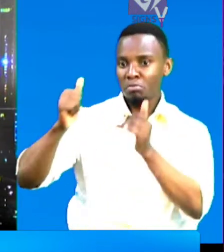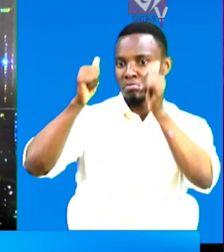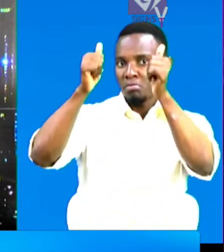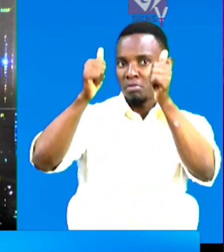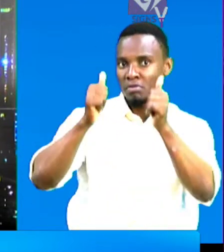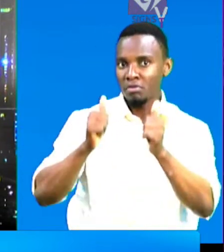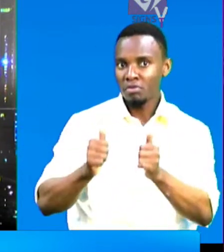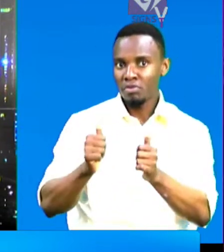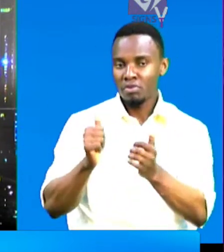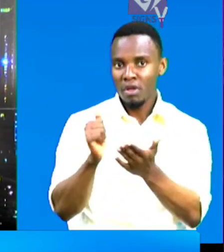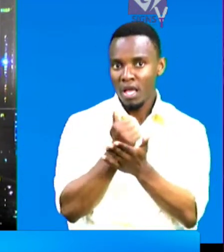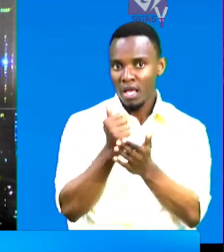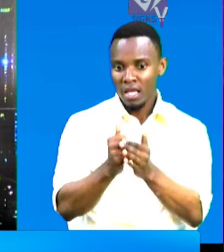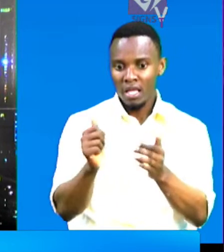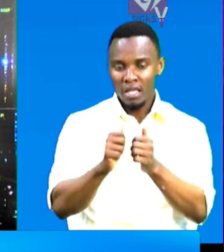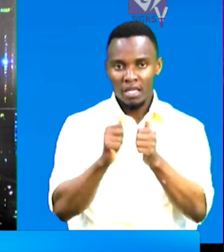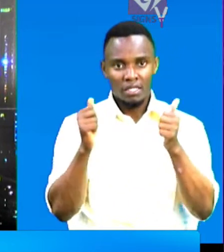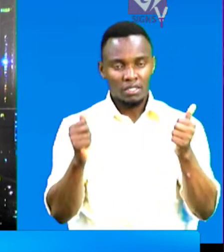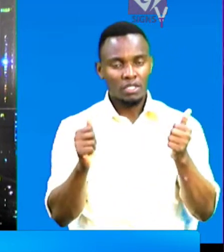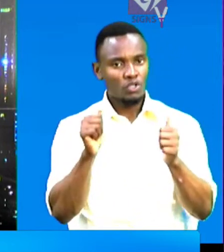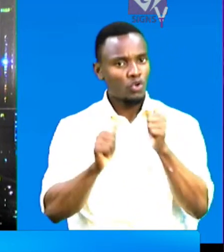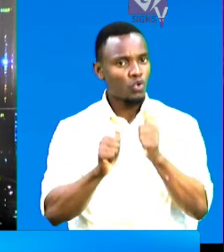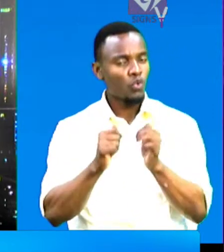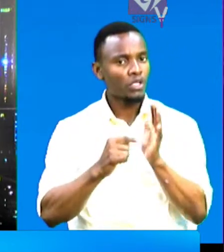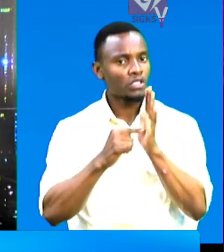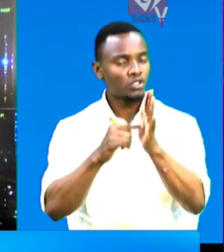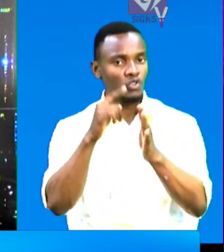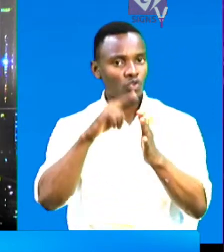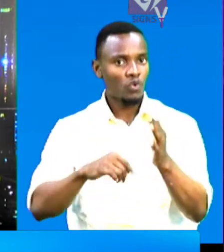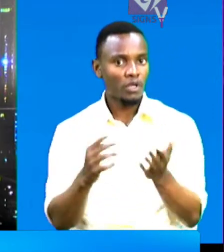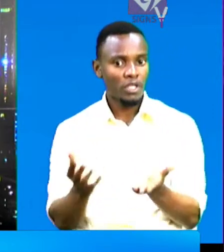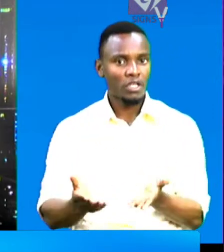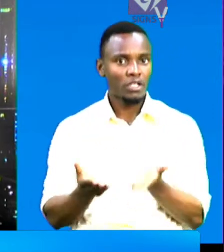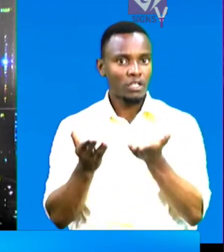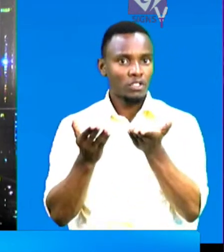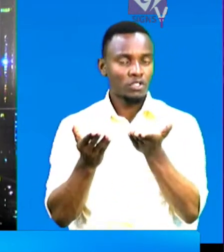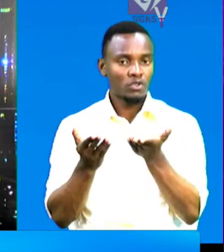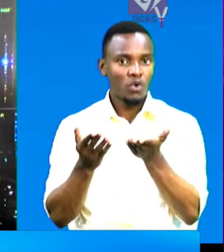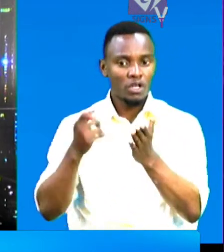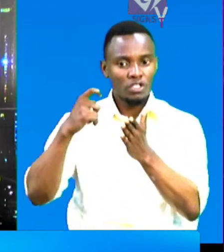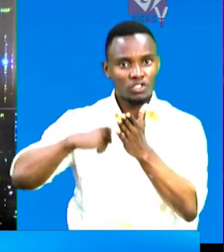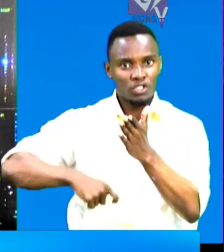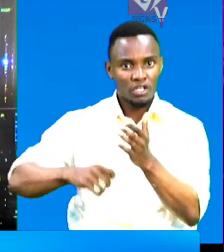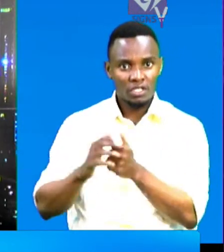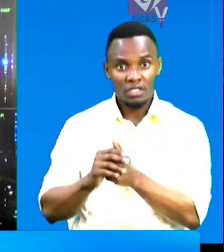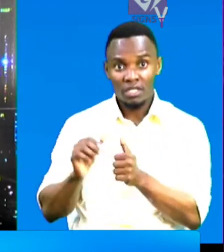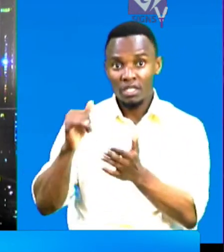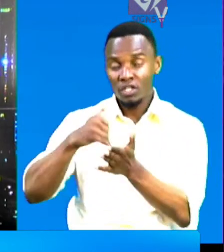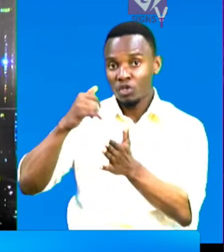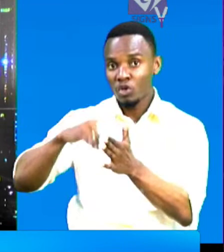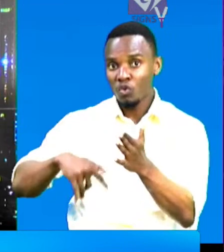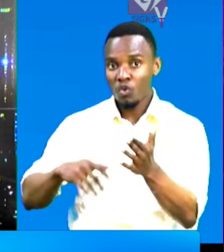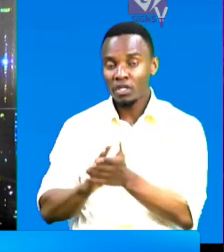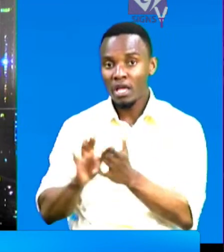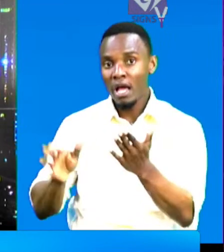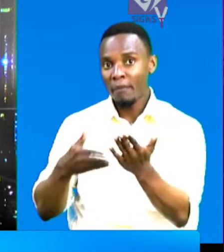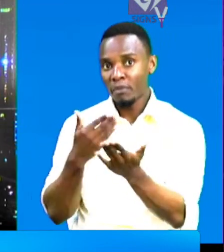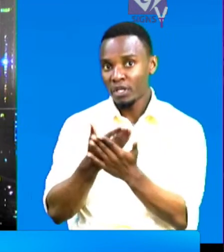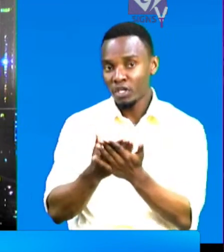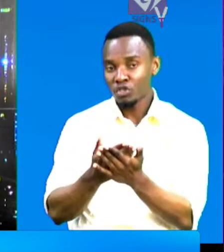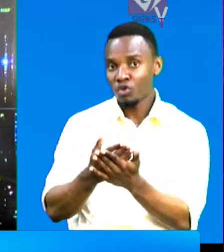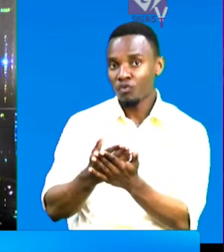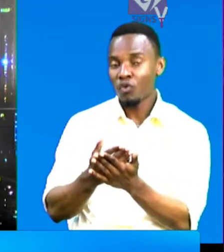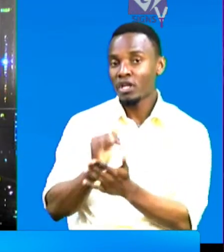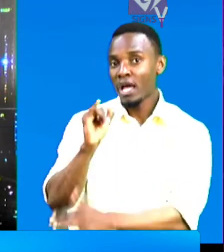indicated increased charges on a number of government services, including application of national IDs